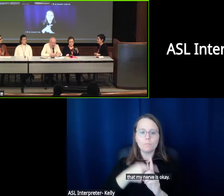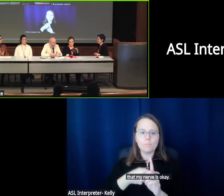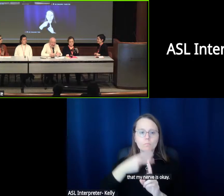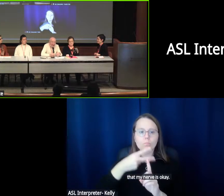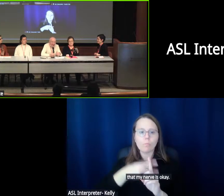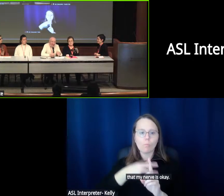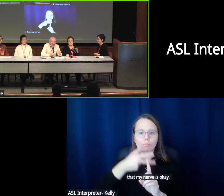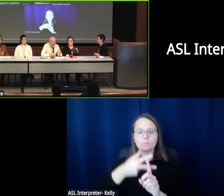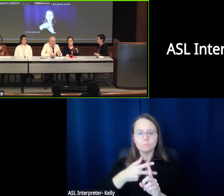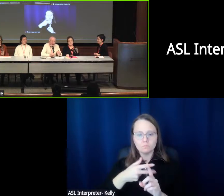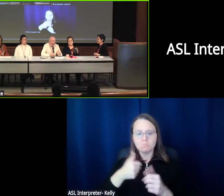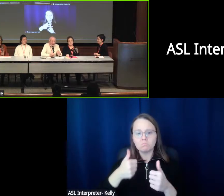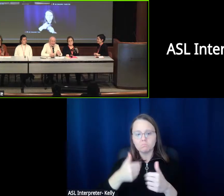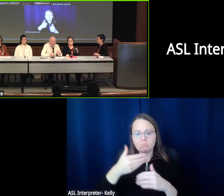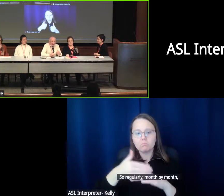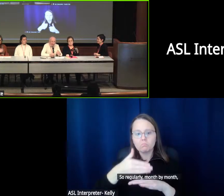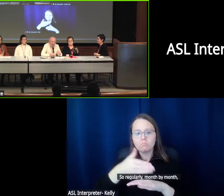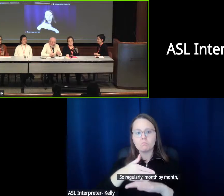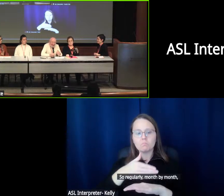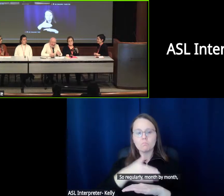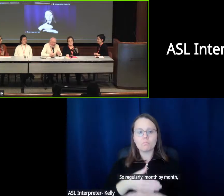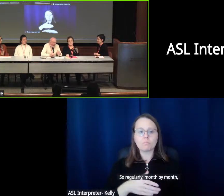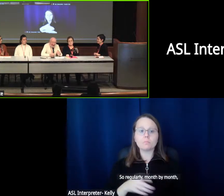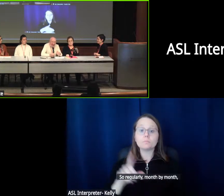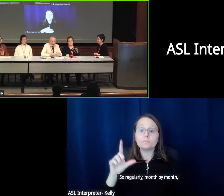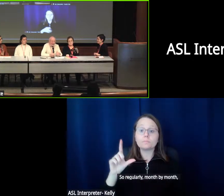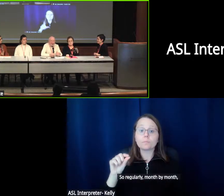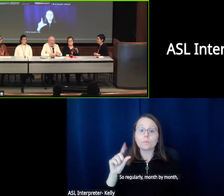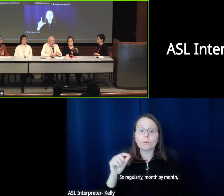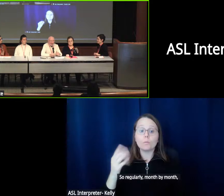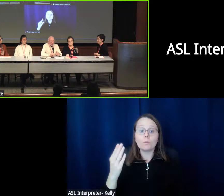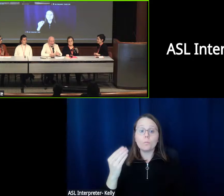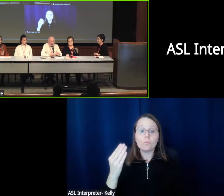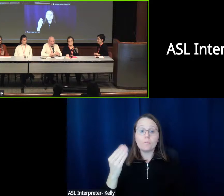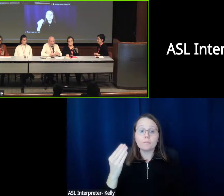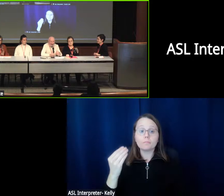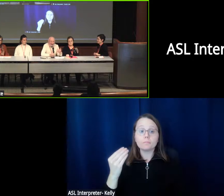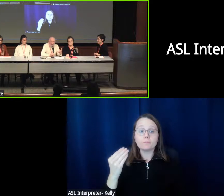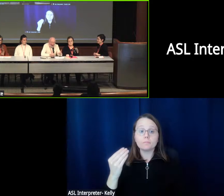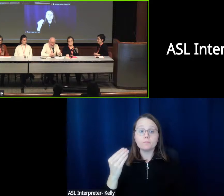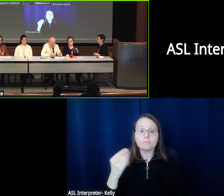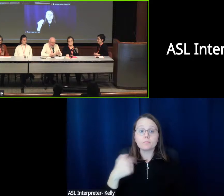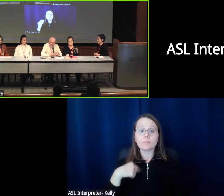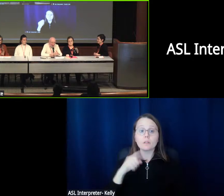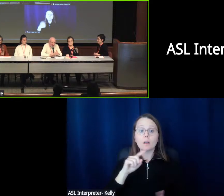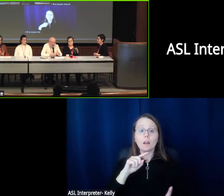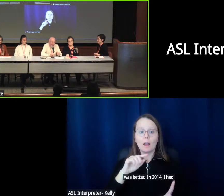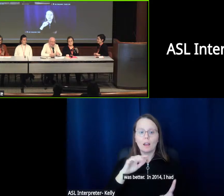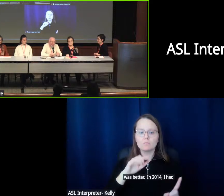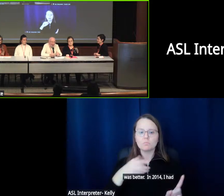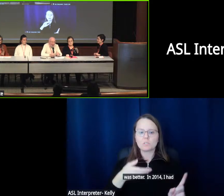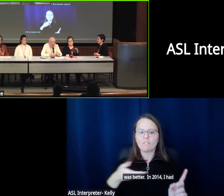better. In 2014, I have been invited to